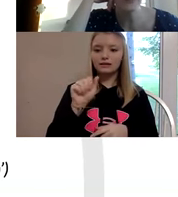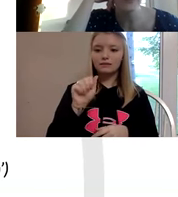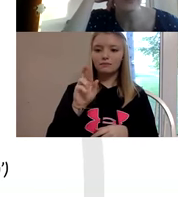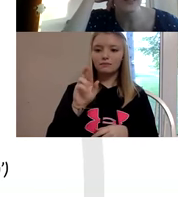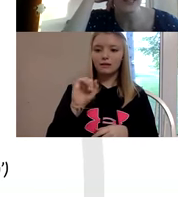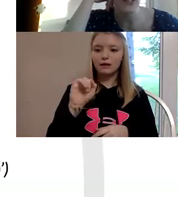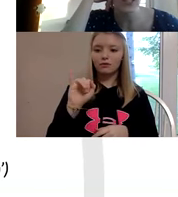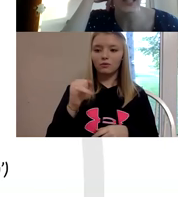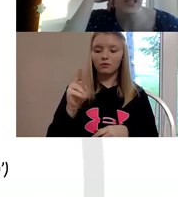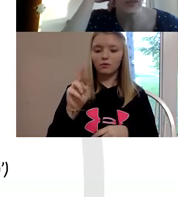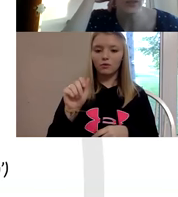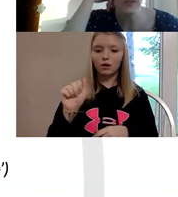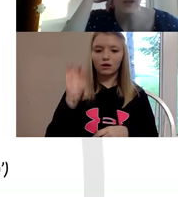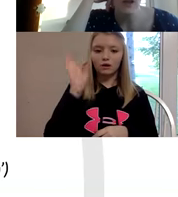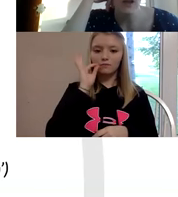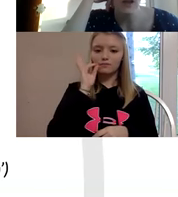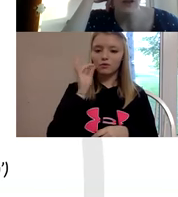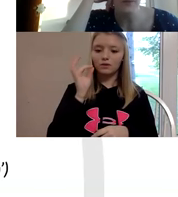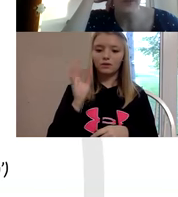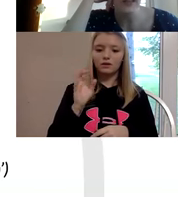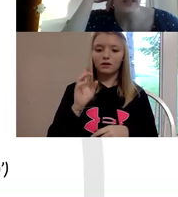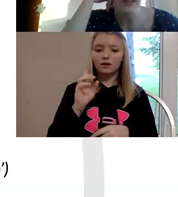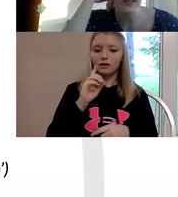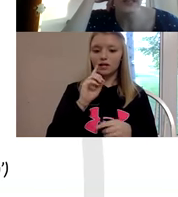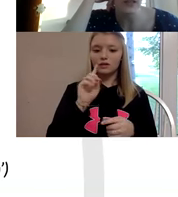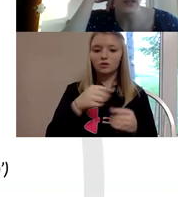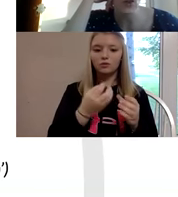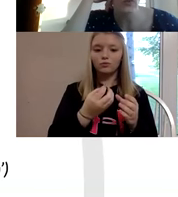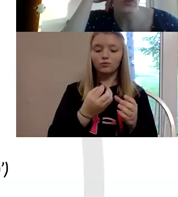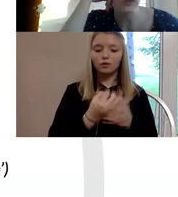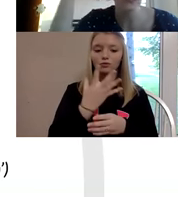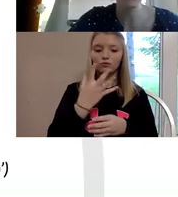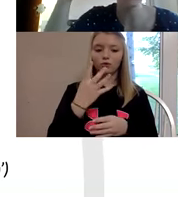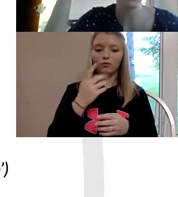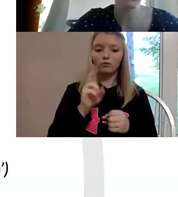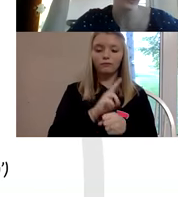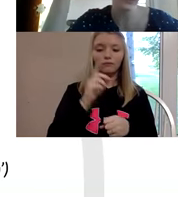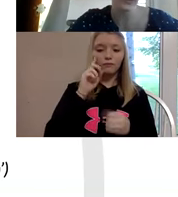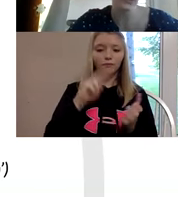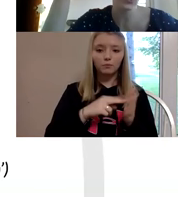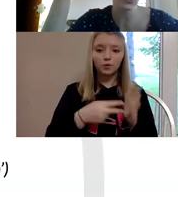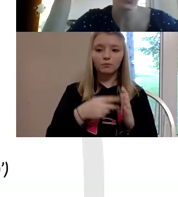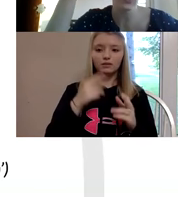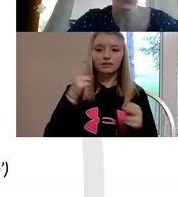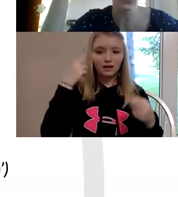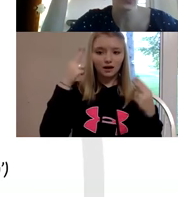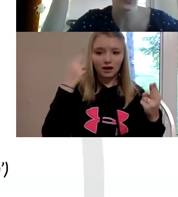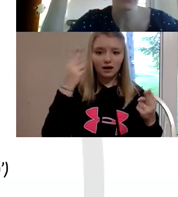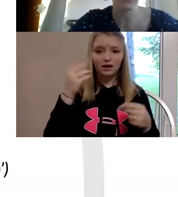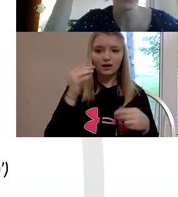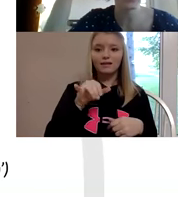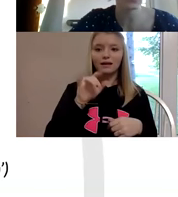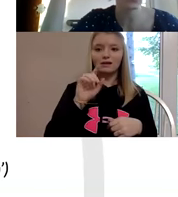high, the THC levels, and that's known, that's more recreational